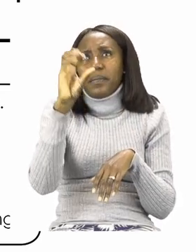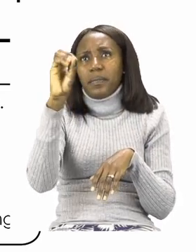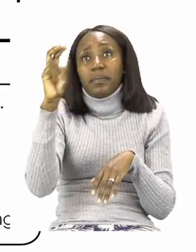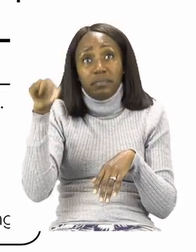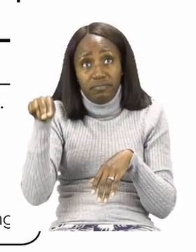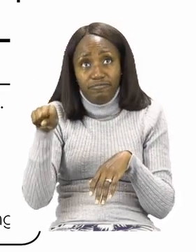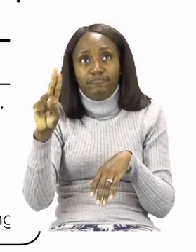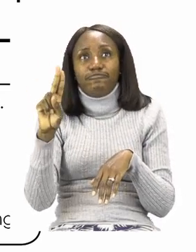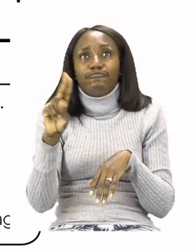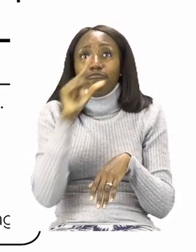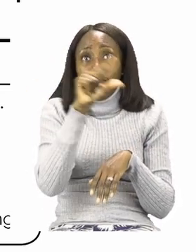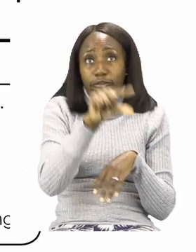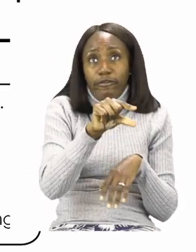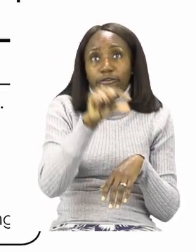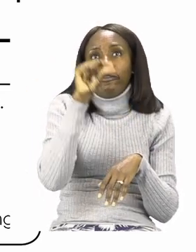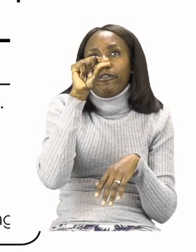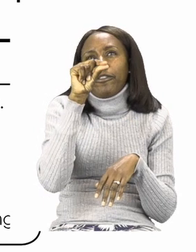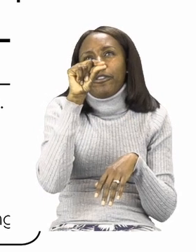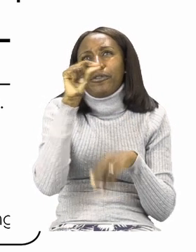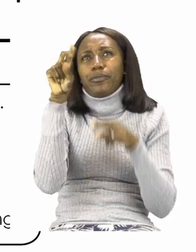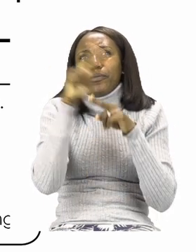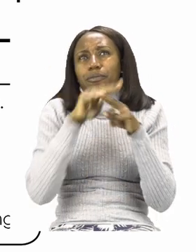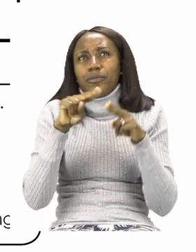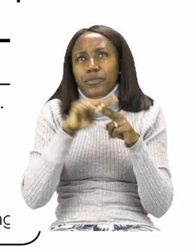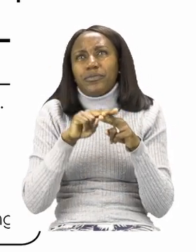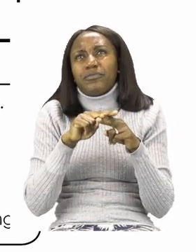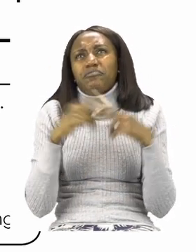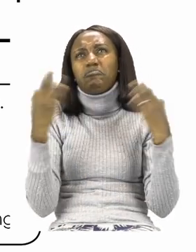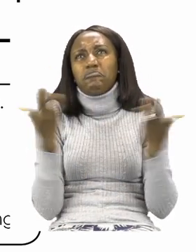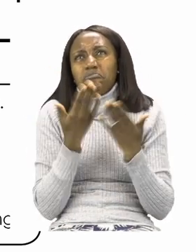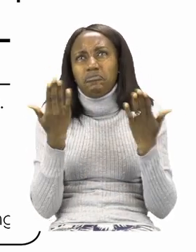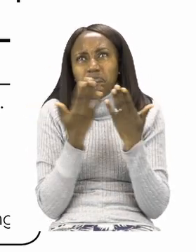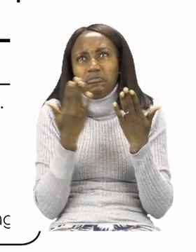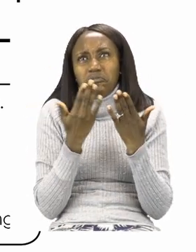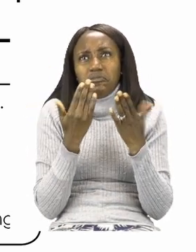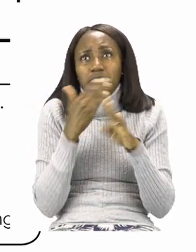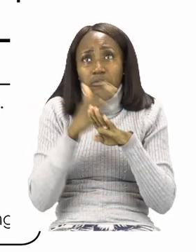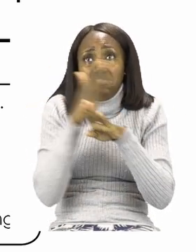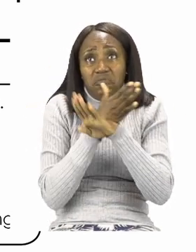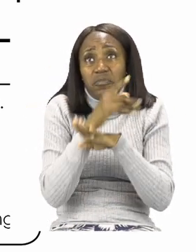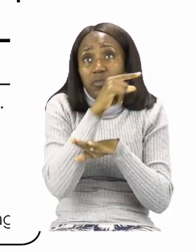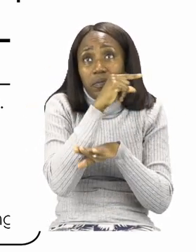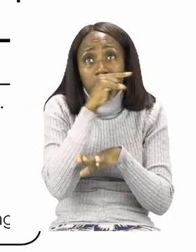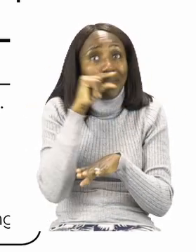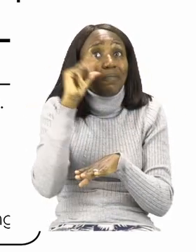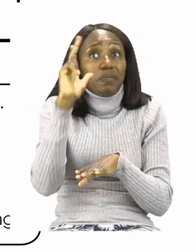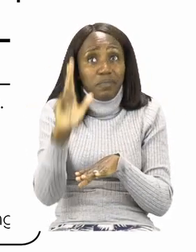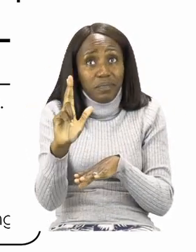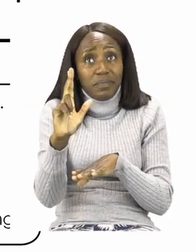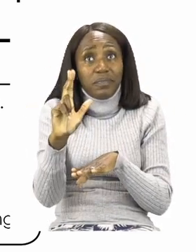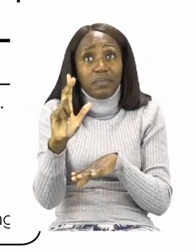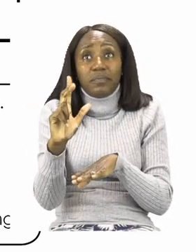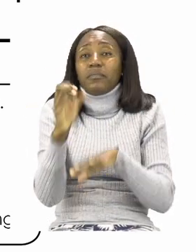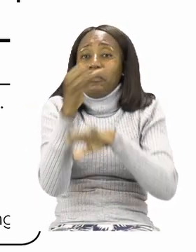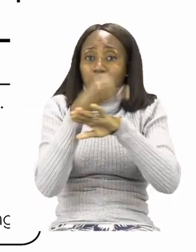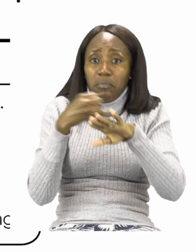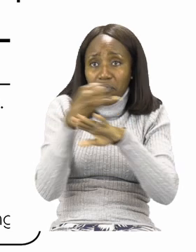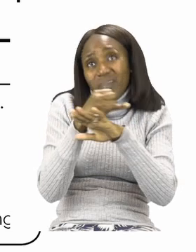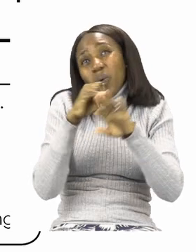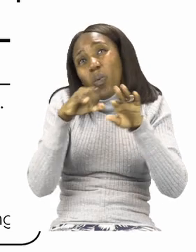article the is used before the name of a person, a